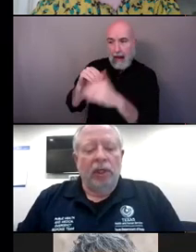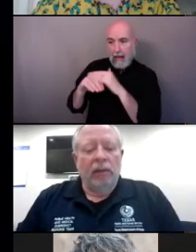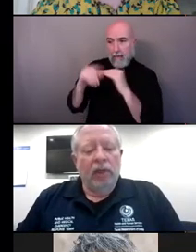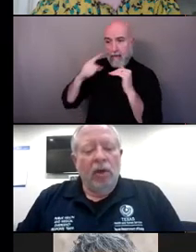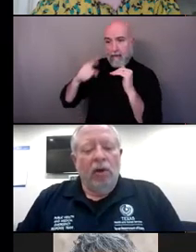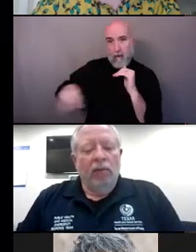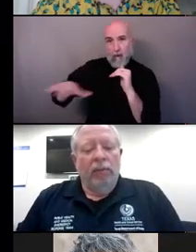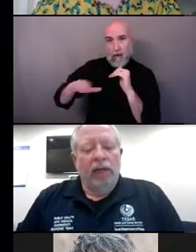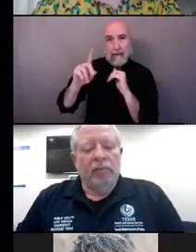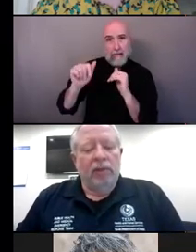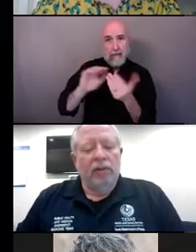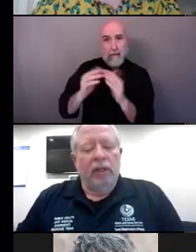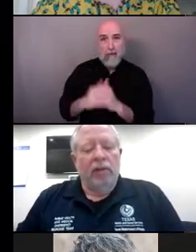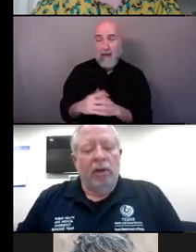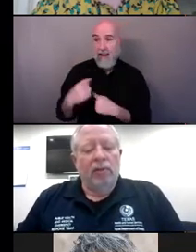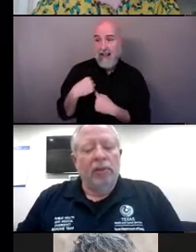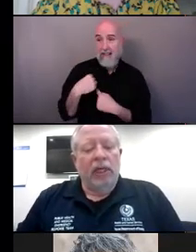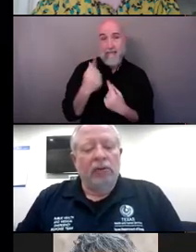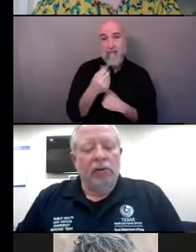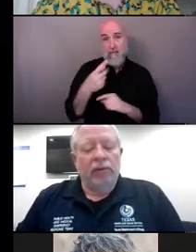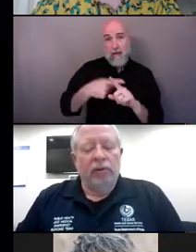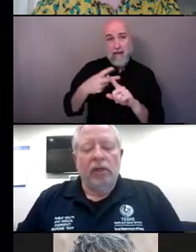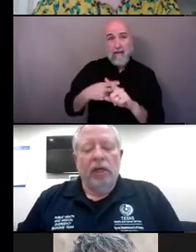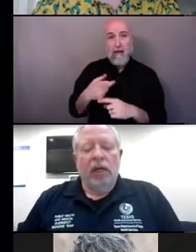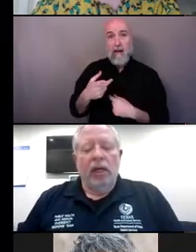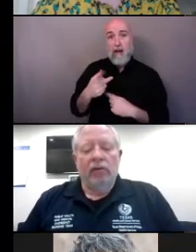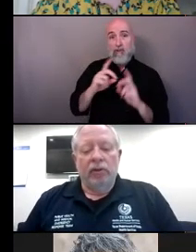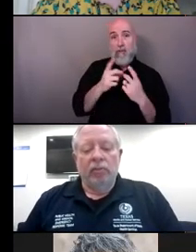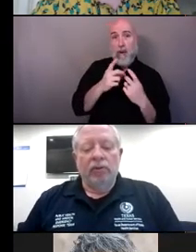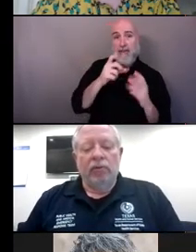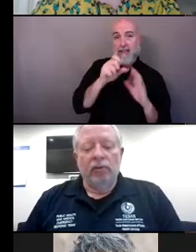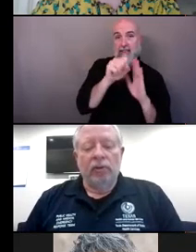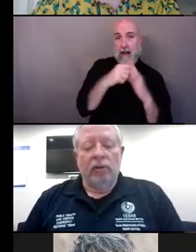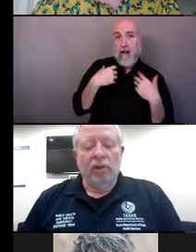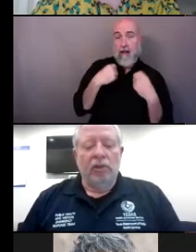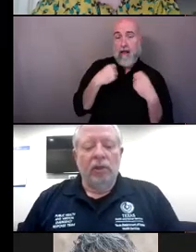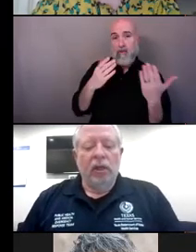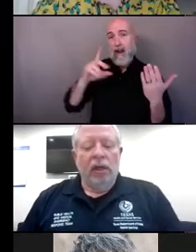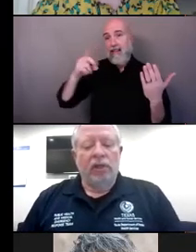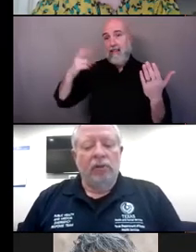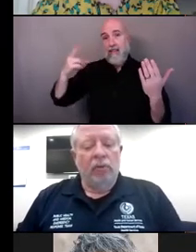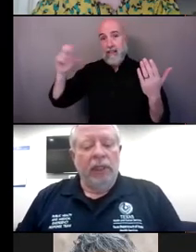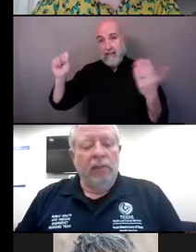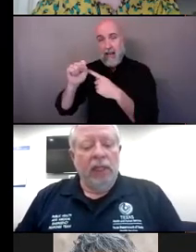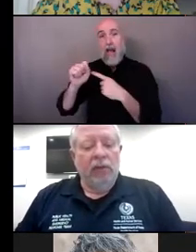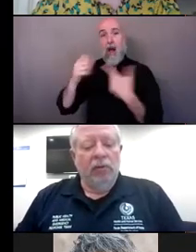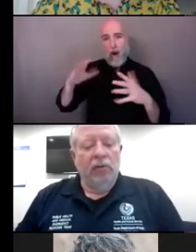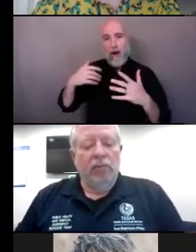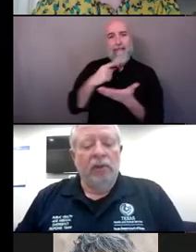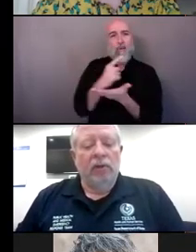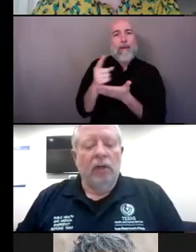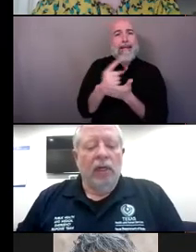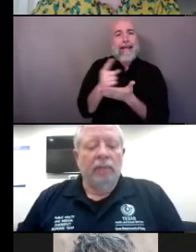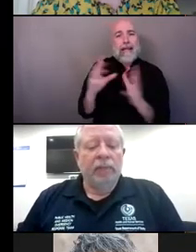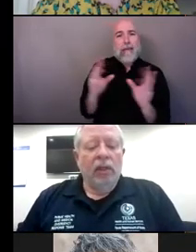disability community. Over the past months, the Department of State Health Services and the Health and Human Services Commission have scheduled weekly meetings with